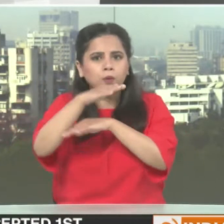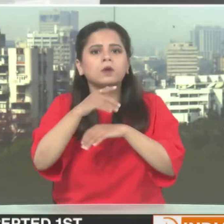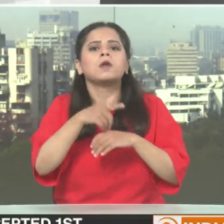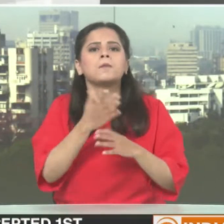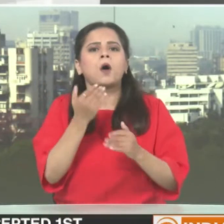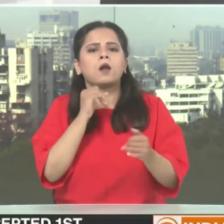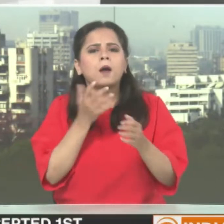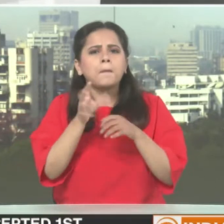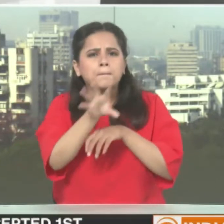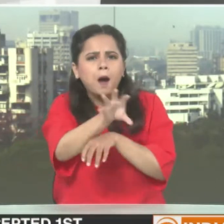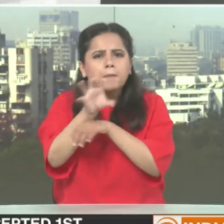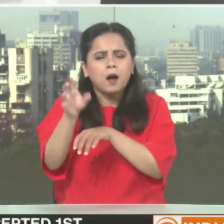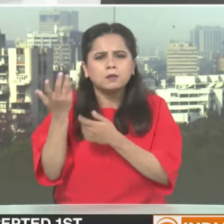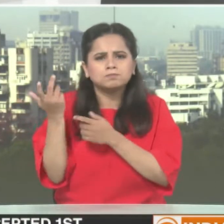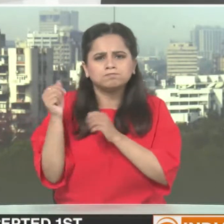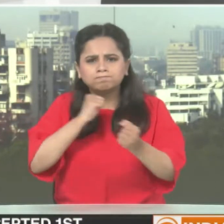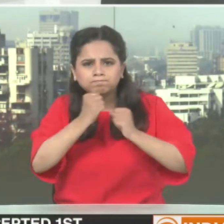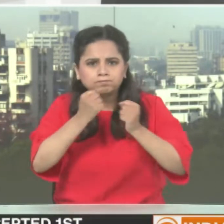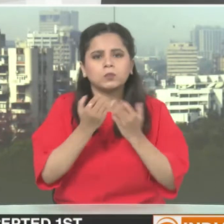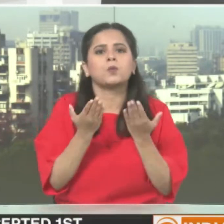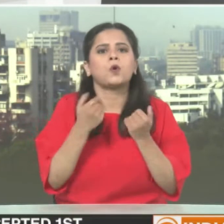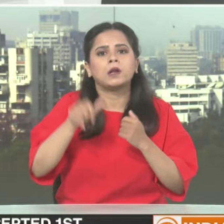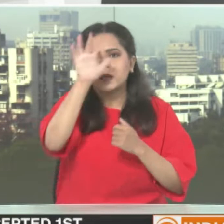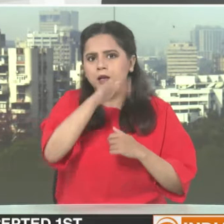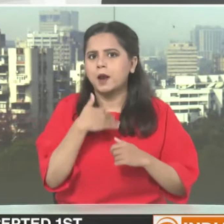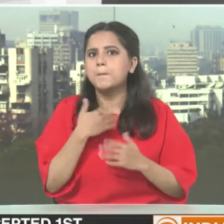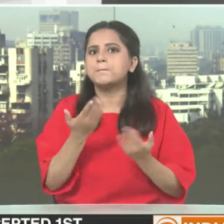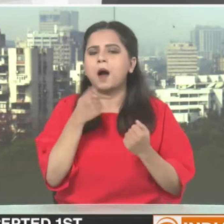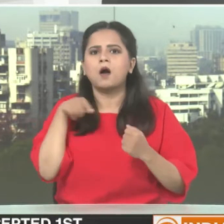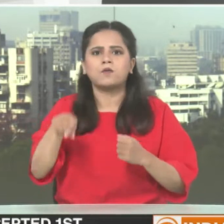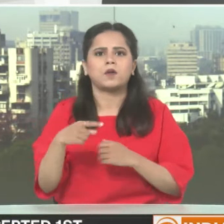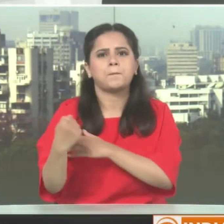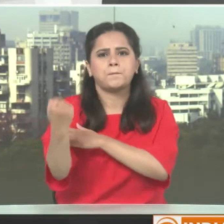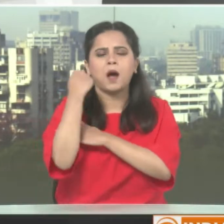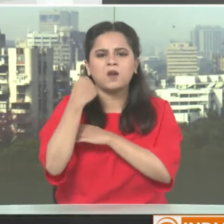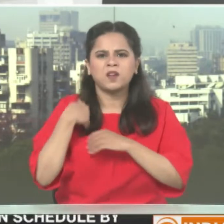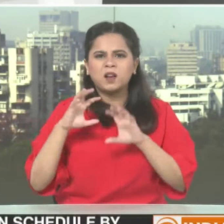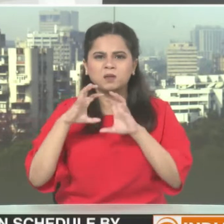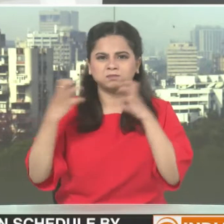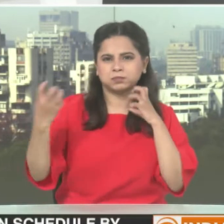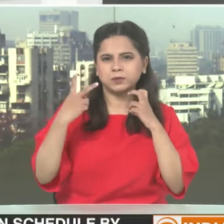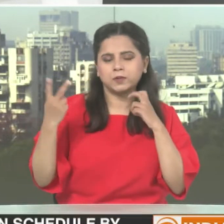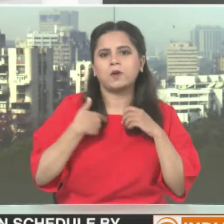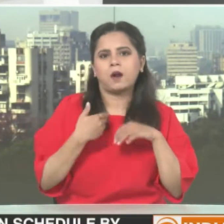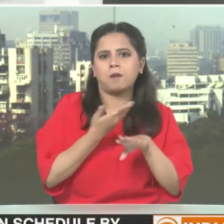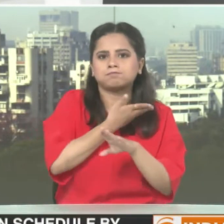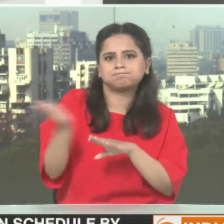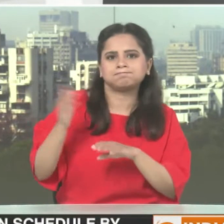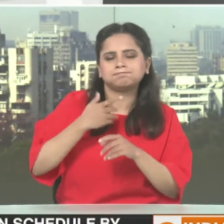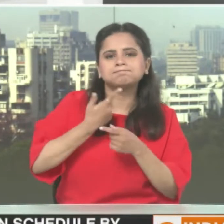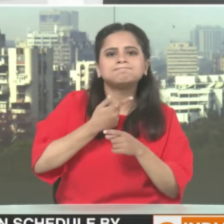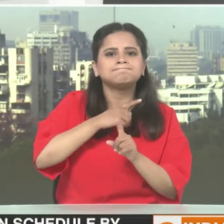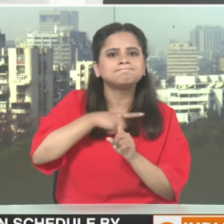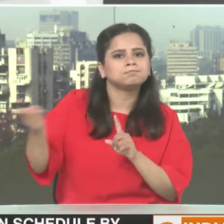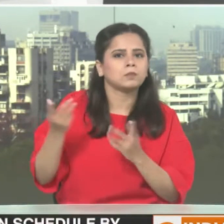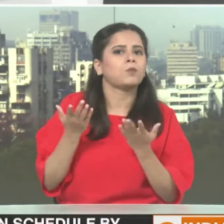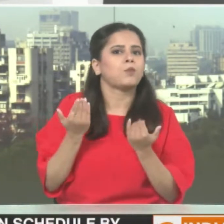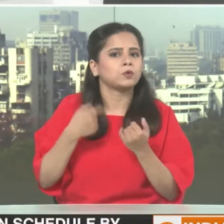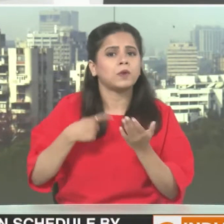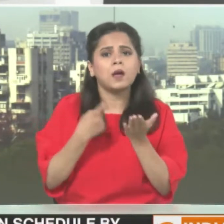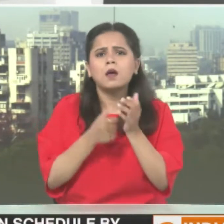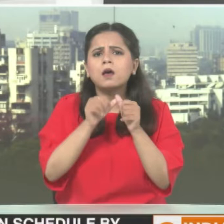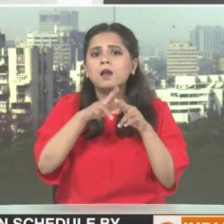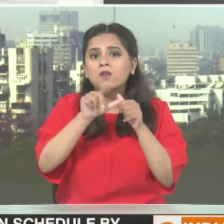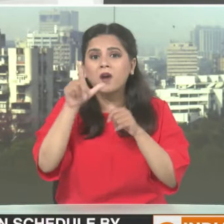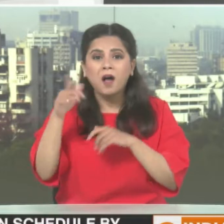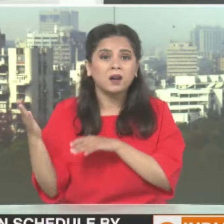power capability and give India a strategic edge over the enemy. The Rafale is capable of carrying a range